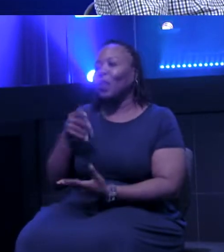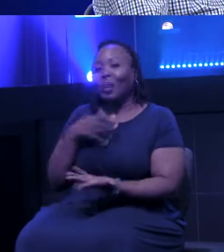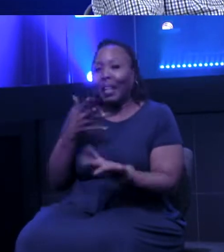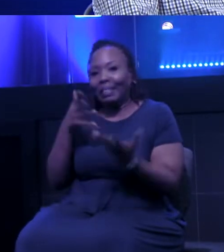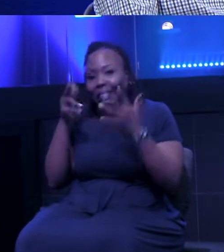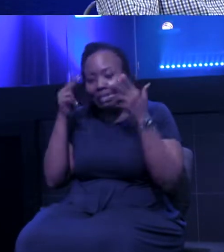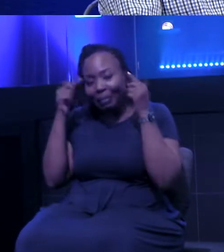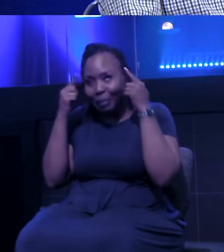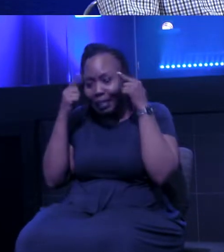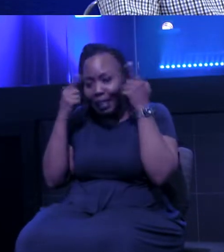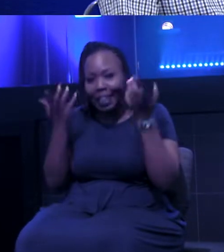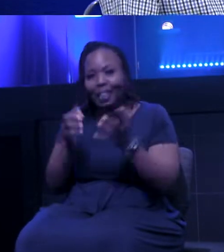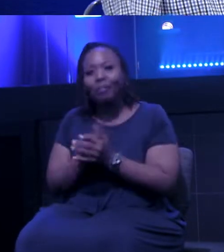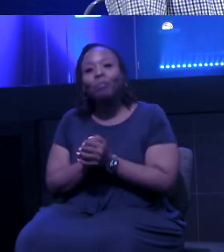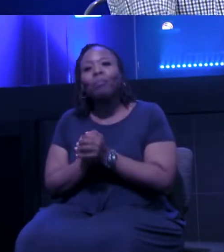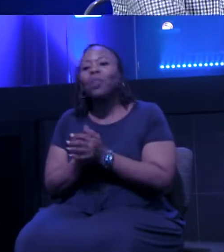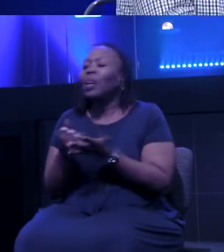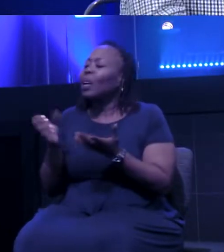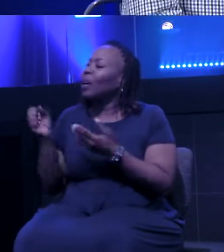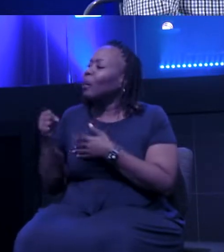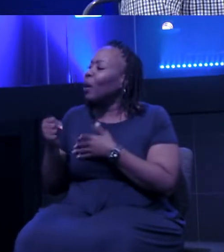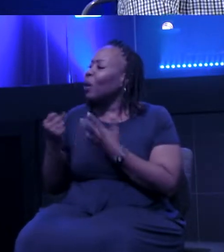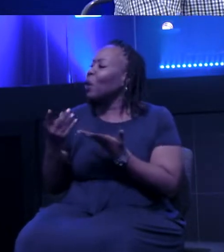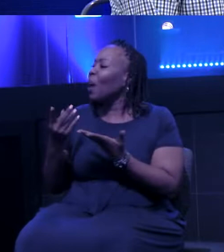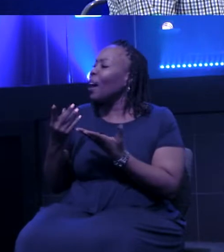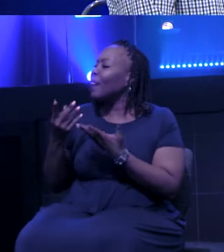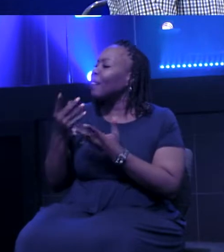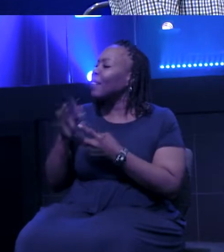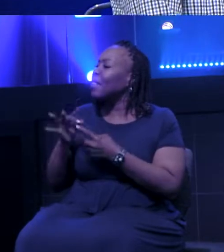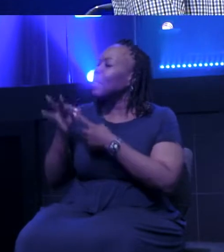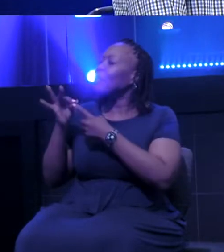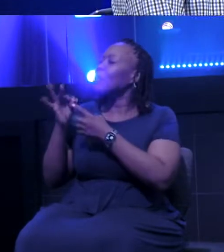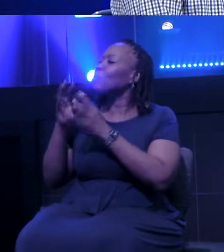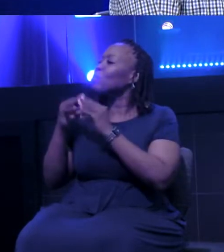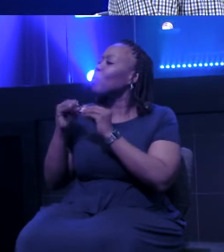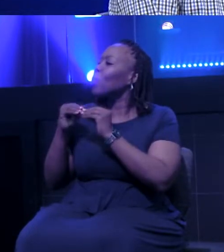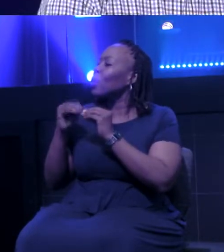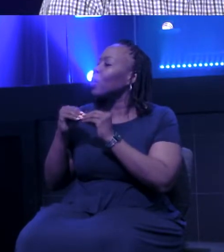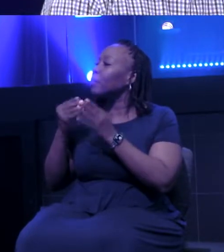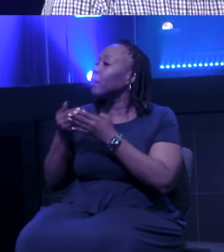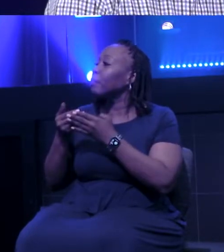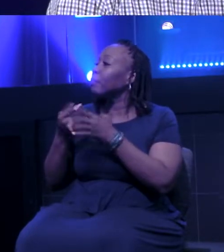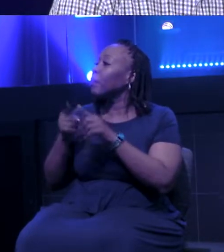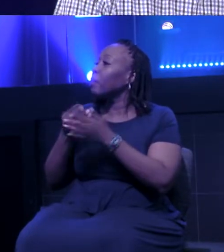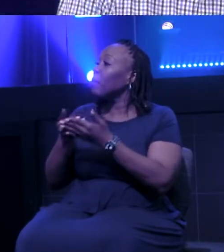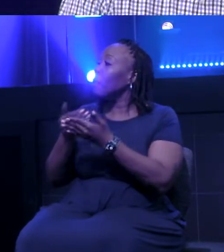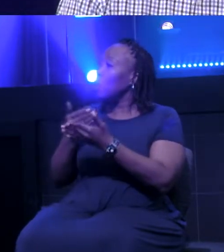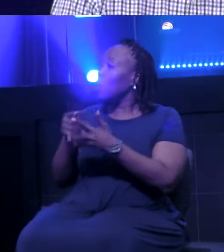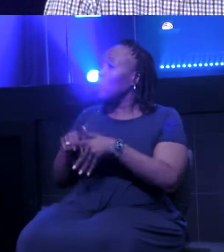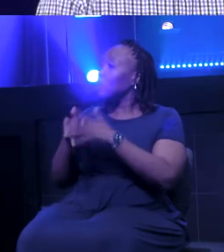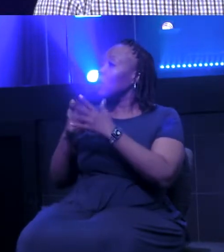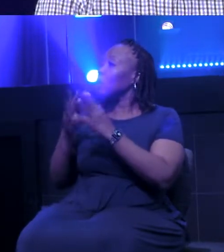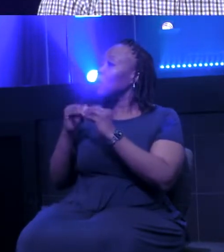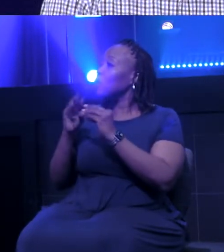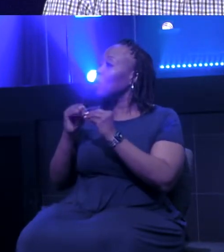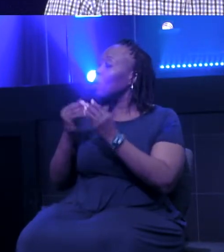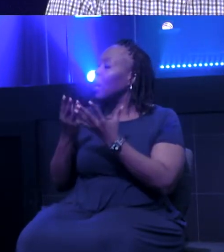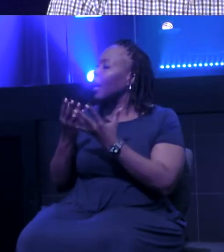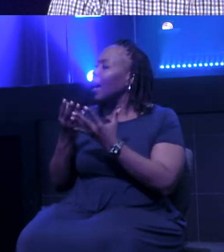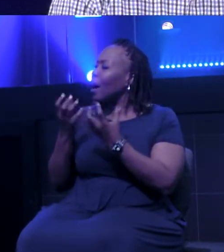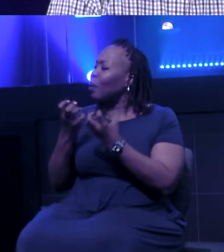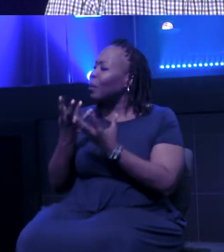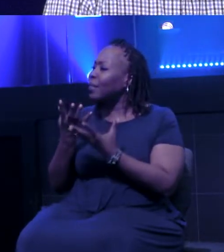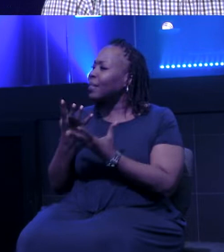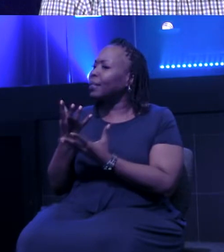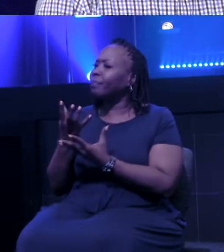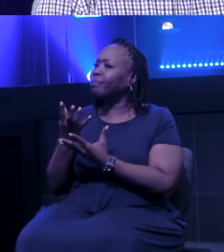So, well, you have a unique story. But before we get into your story and why we're doing this kind of a format